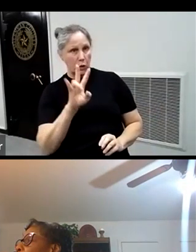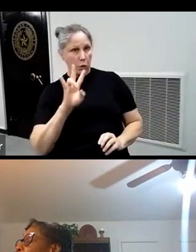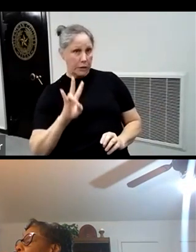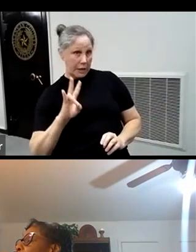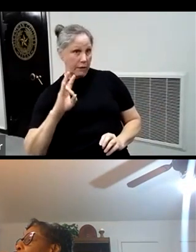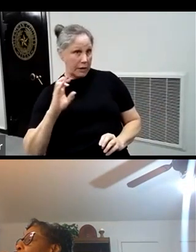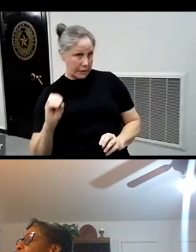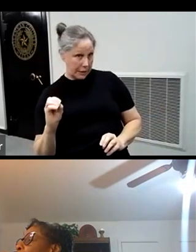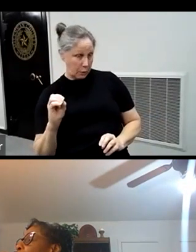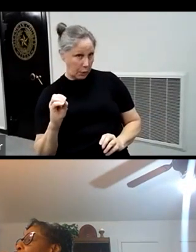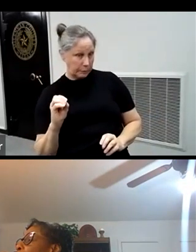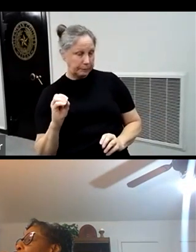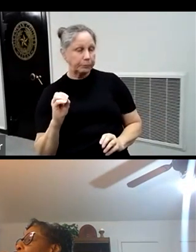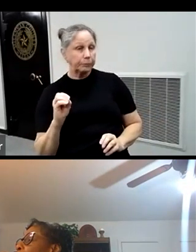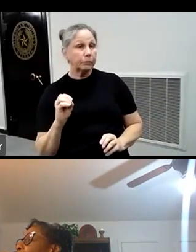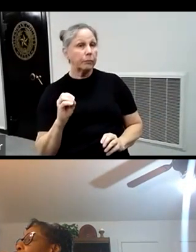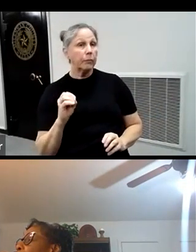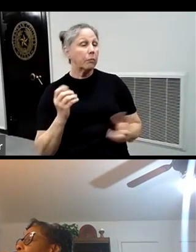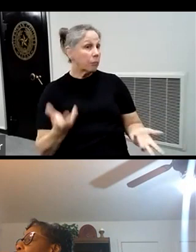7219270.